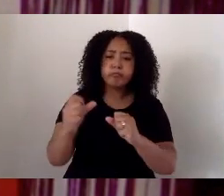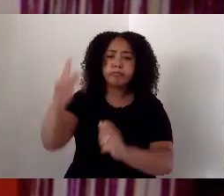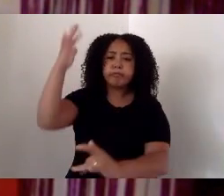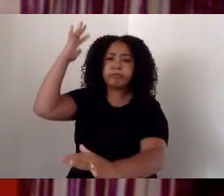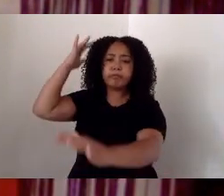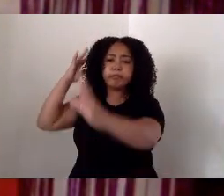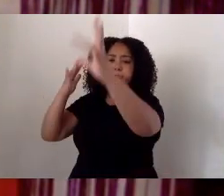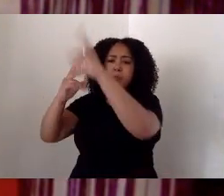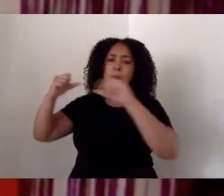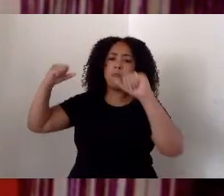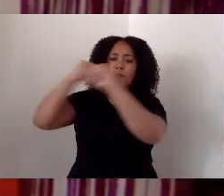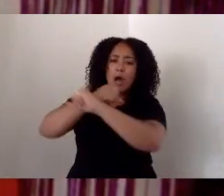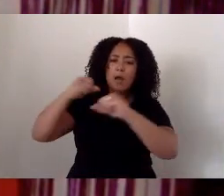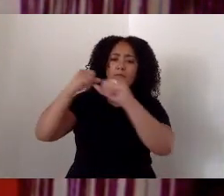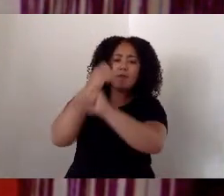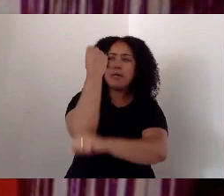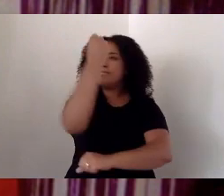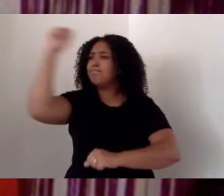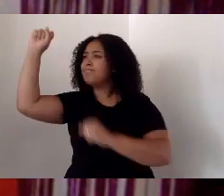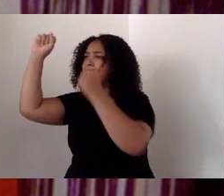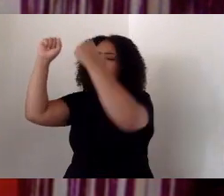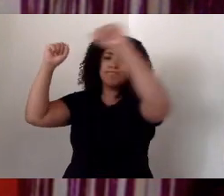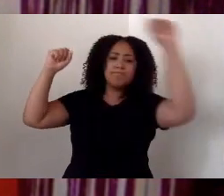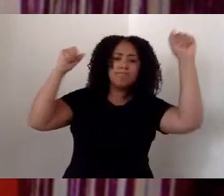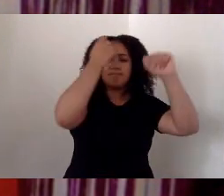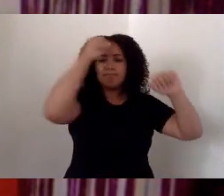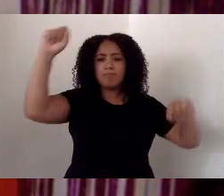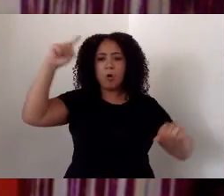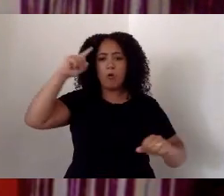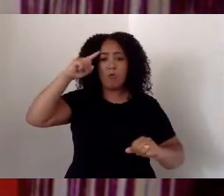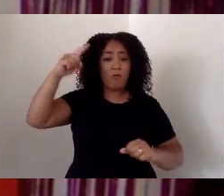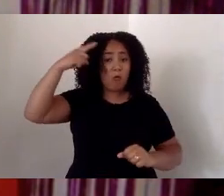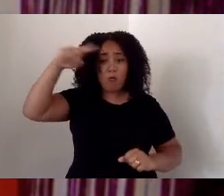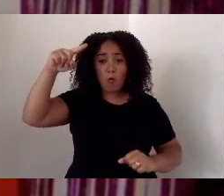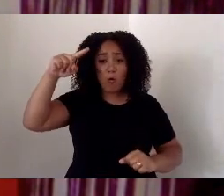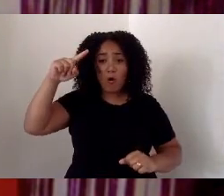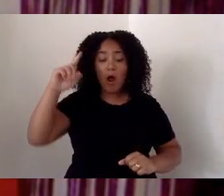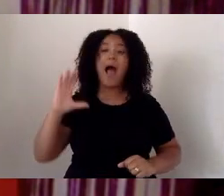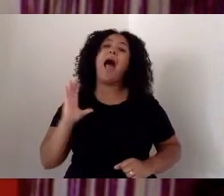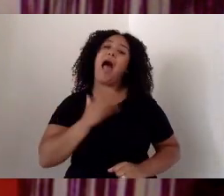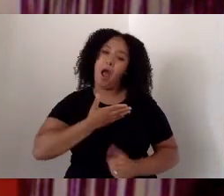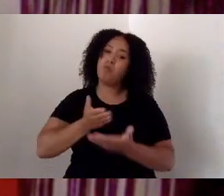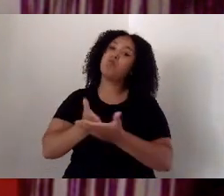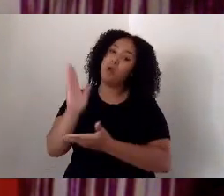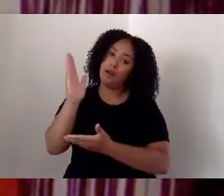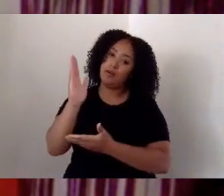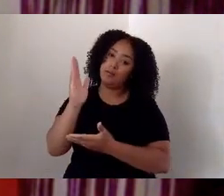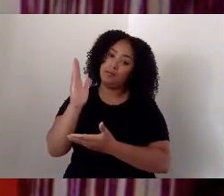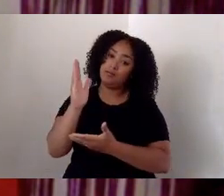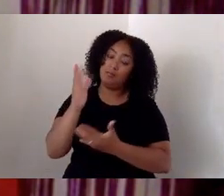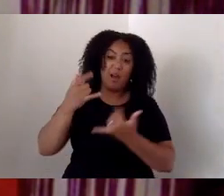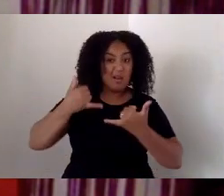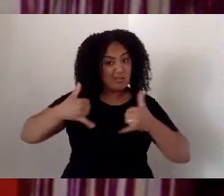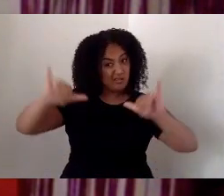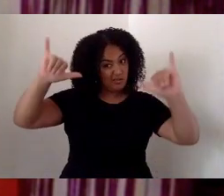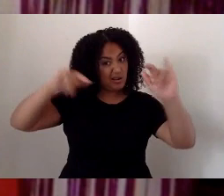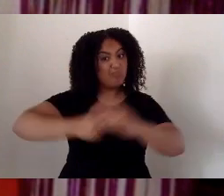rights before we were born, and to honor those who are still fighting for those rights